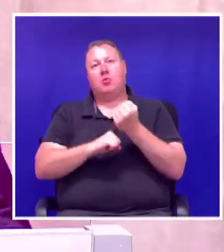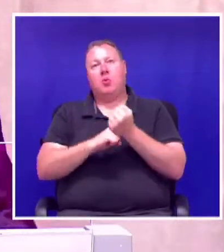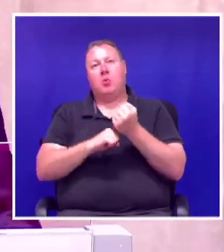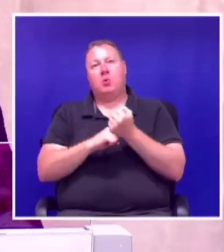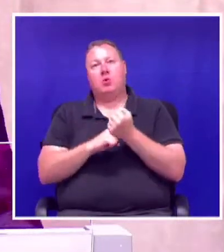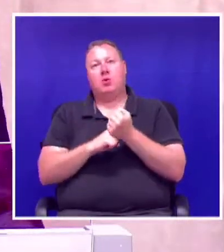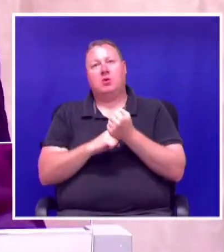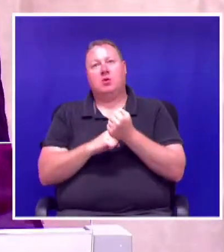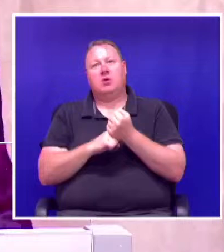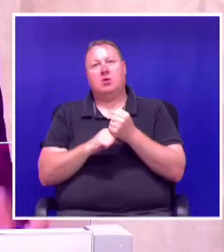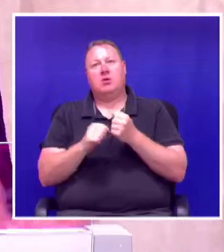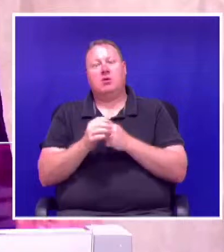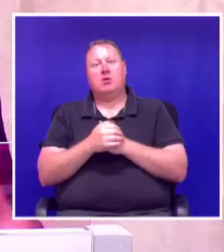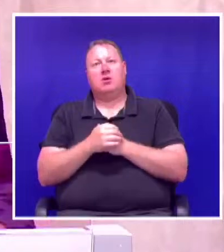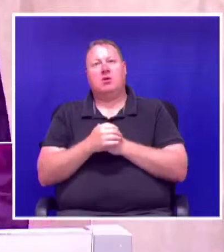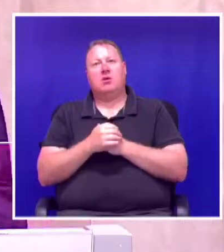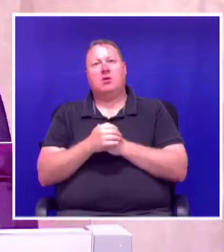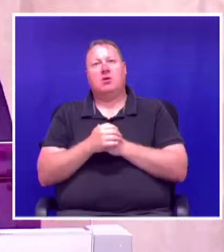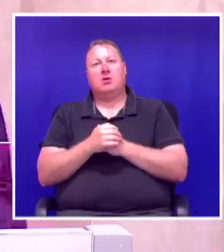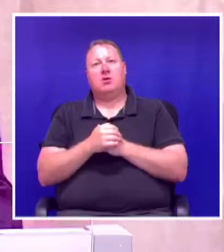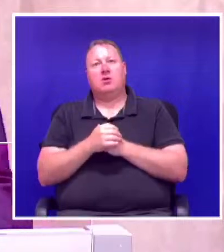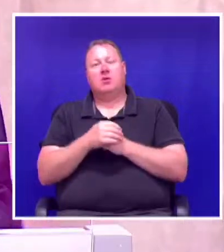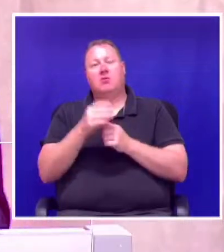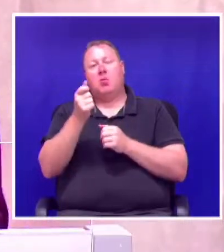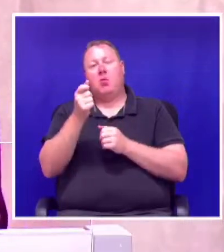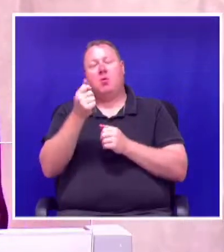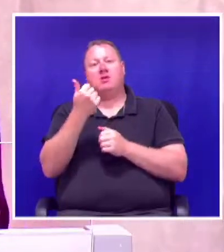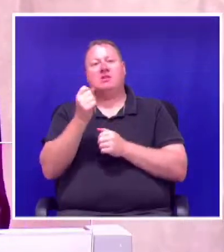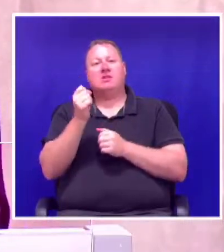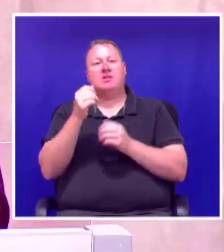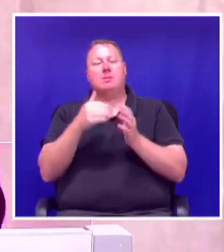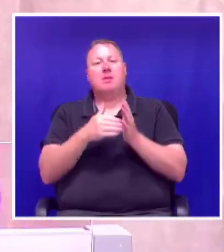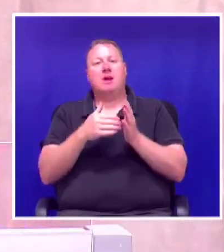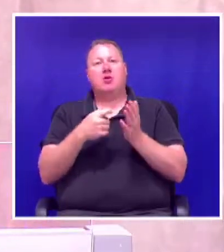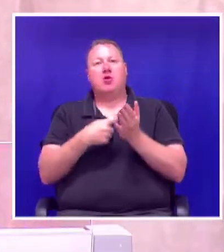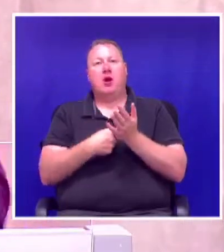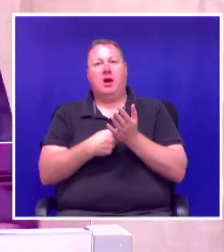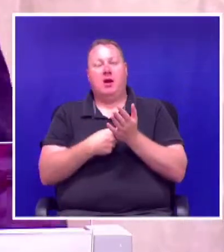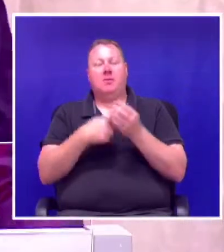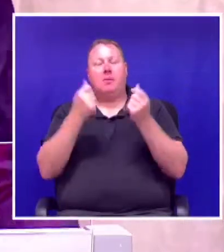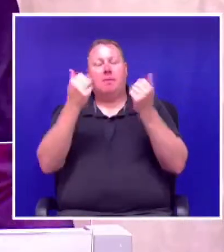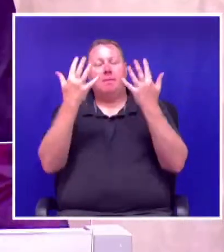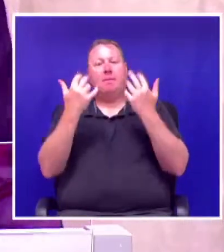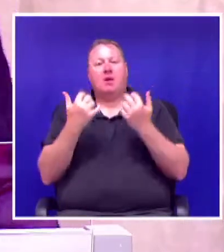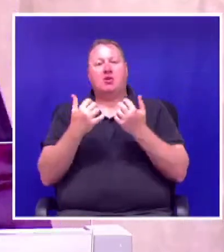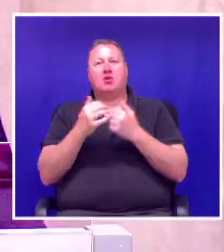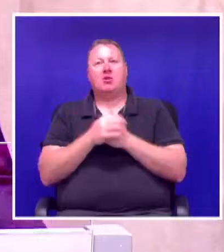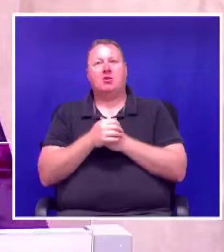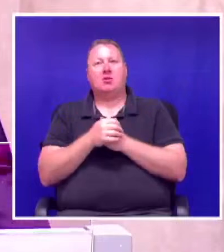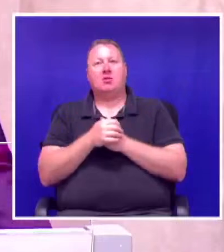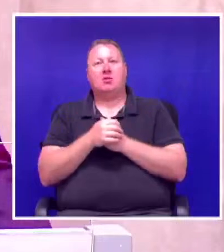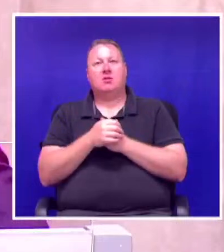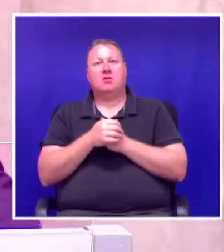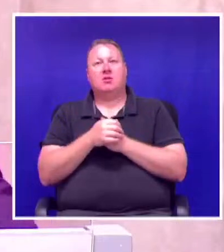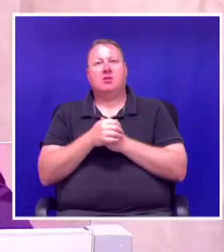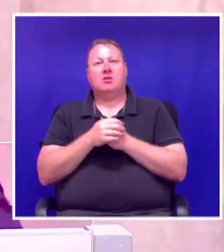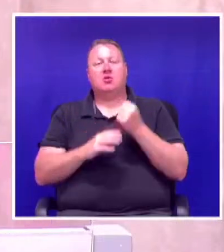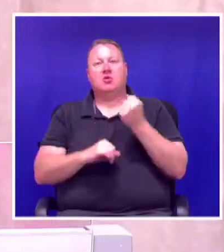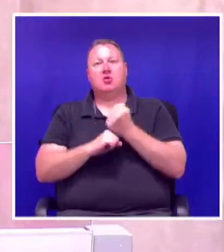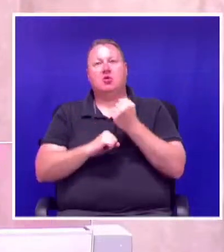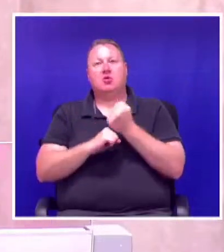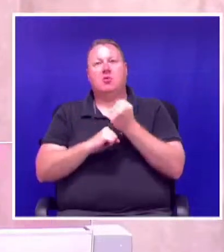enterprises. Almost more than 60 million rand has been budgeted for to support most of